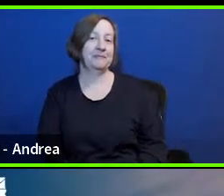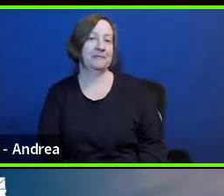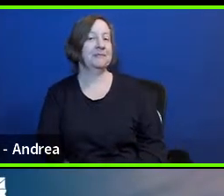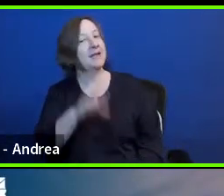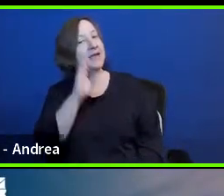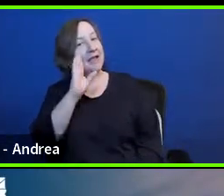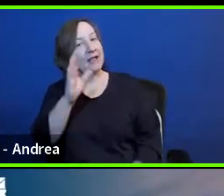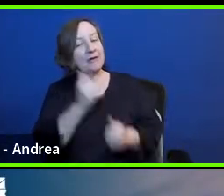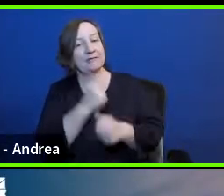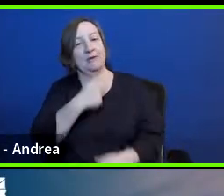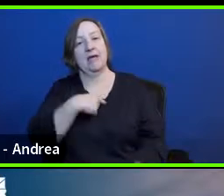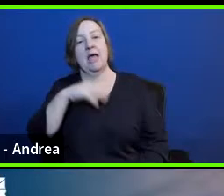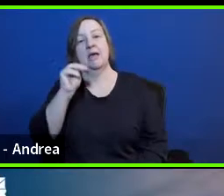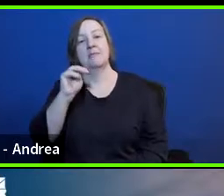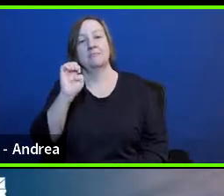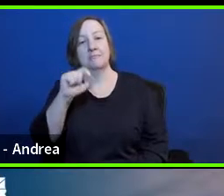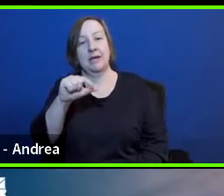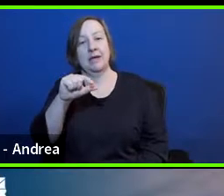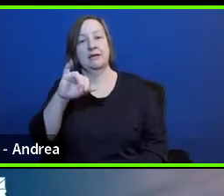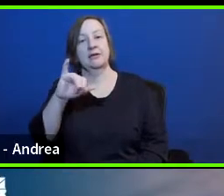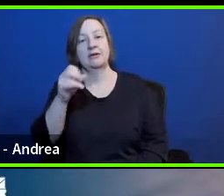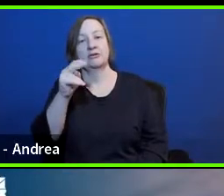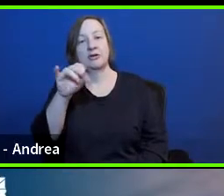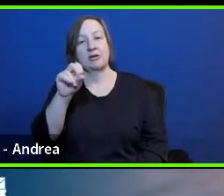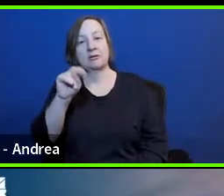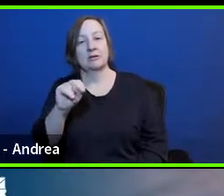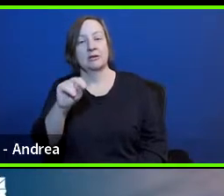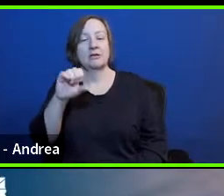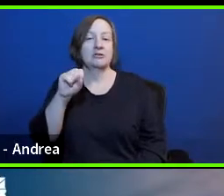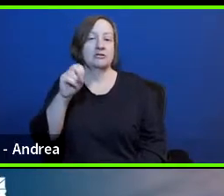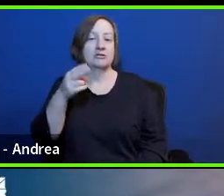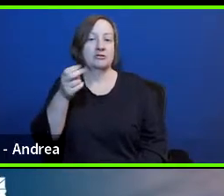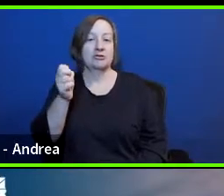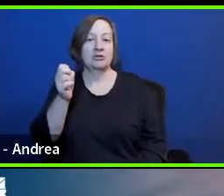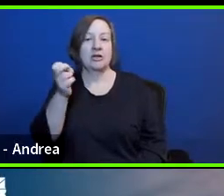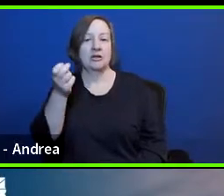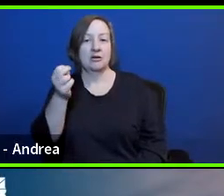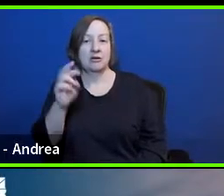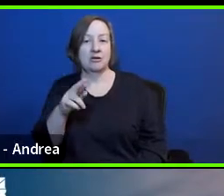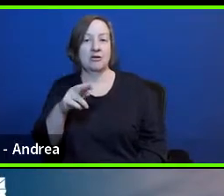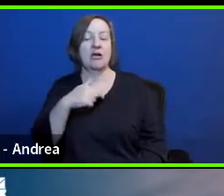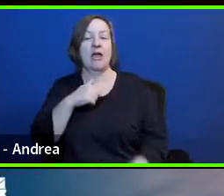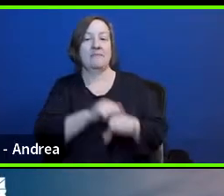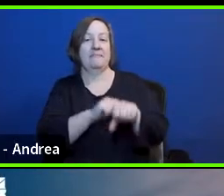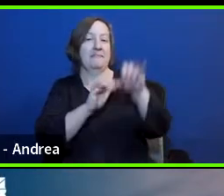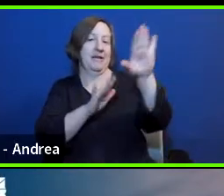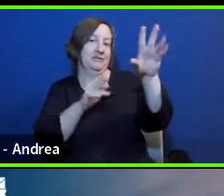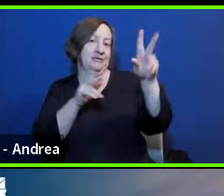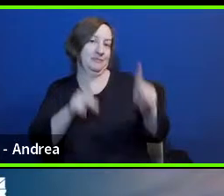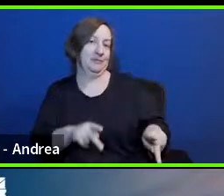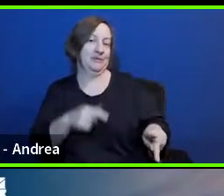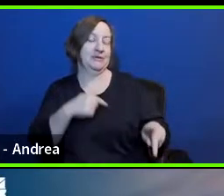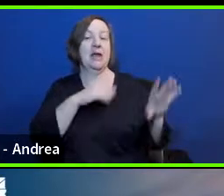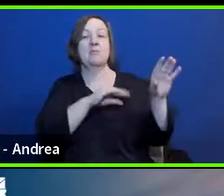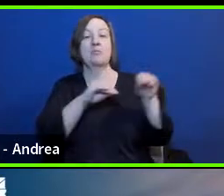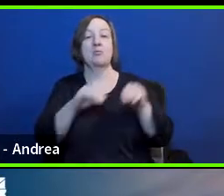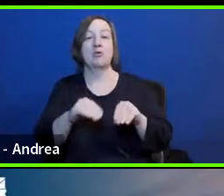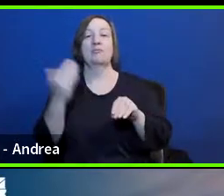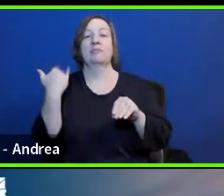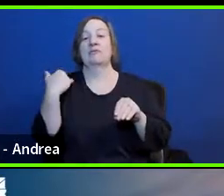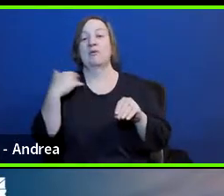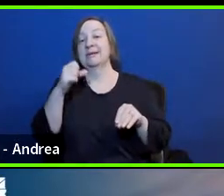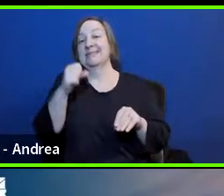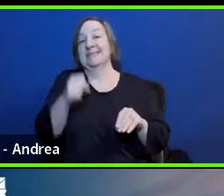Hi, everyone. I'm Meg Johnson, she, her pronouns. I am definitely a mountains person. I moved from Southern